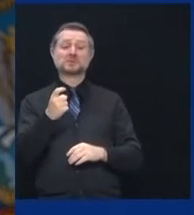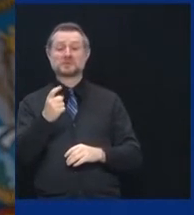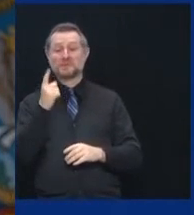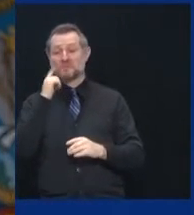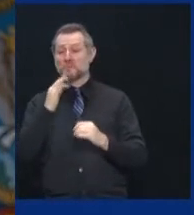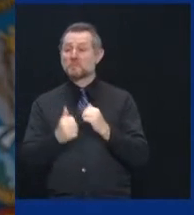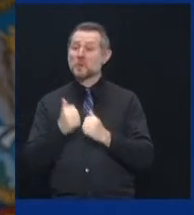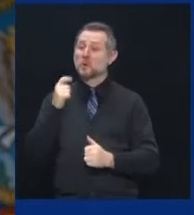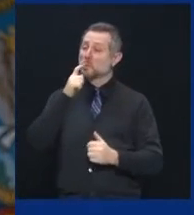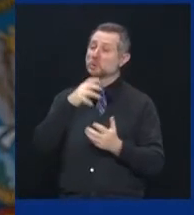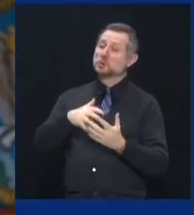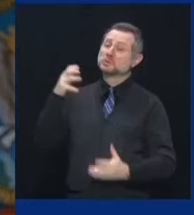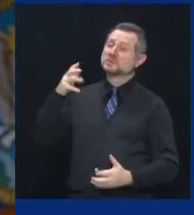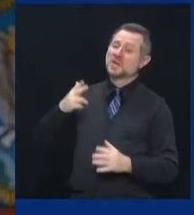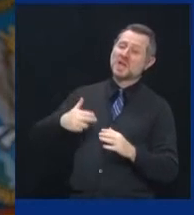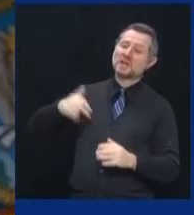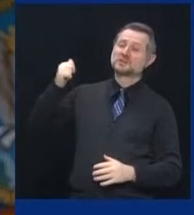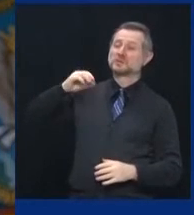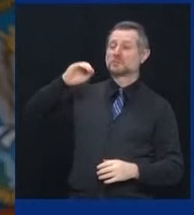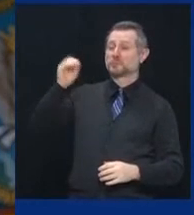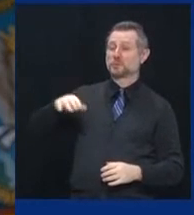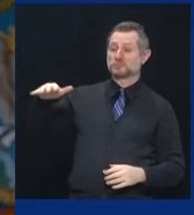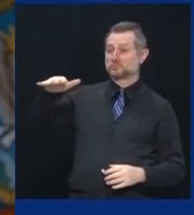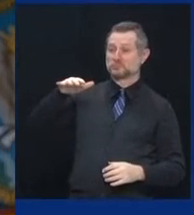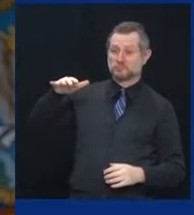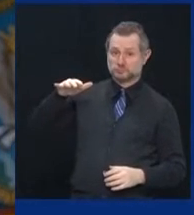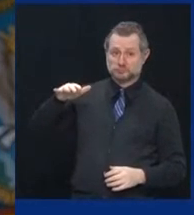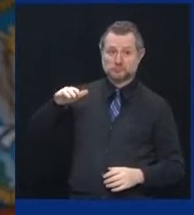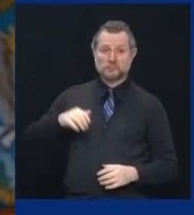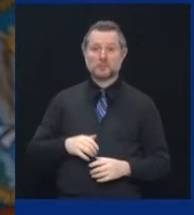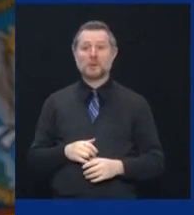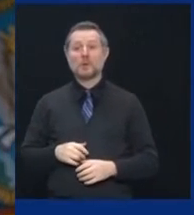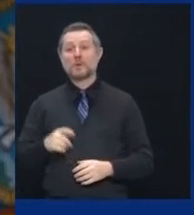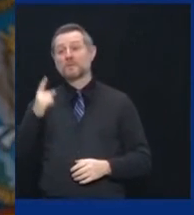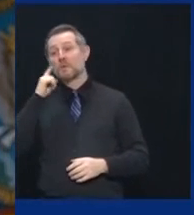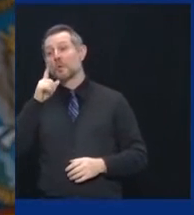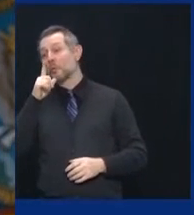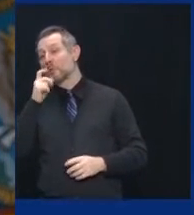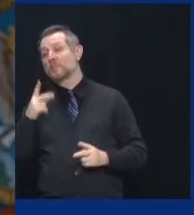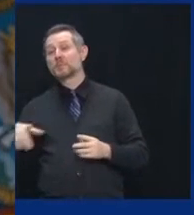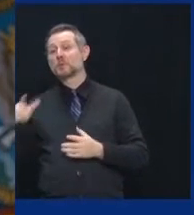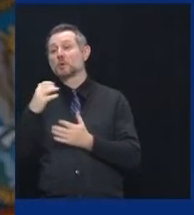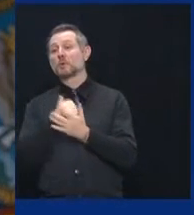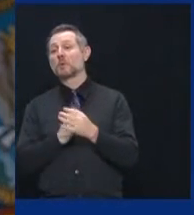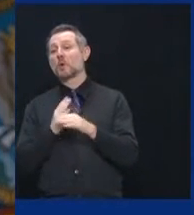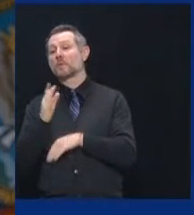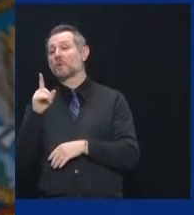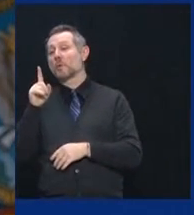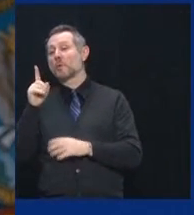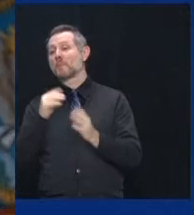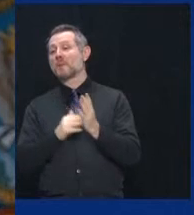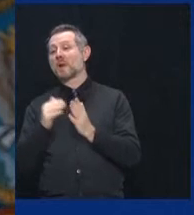income tax rate in the nation on all income over $1 million,